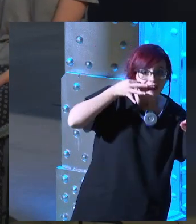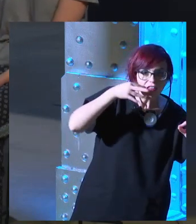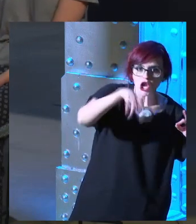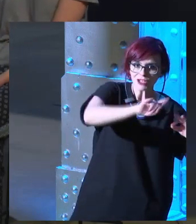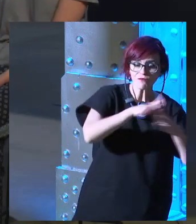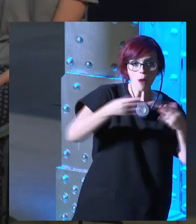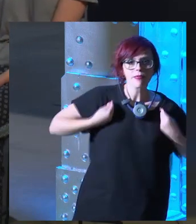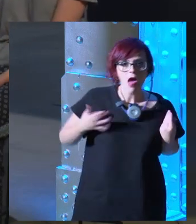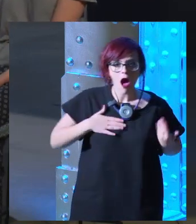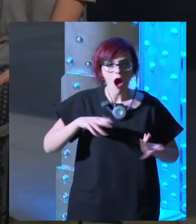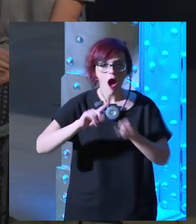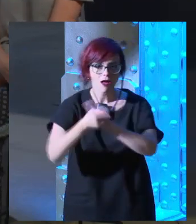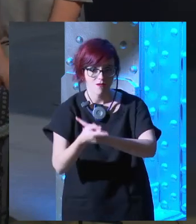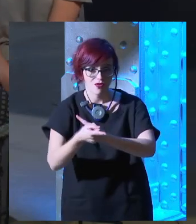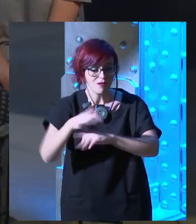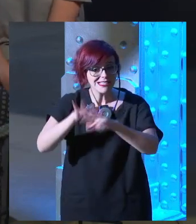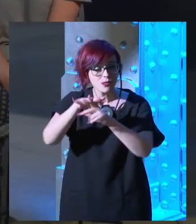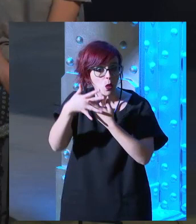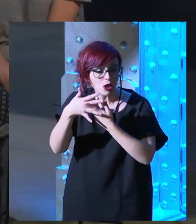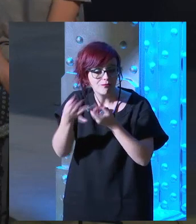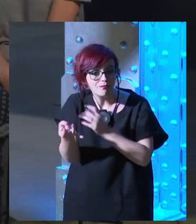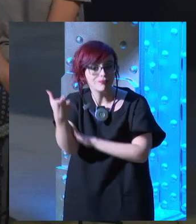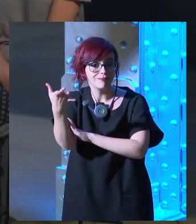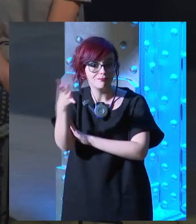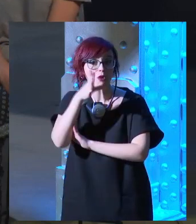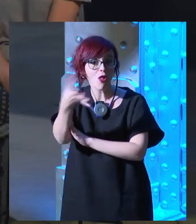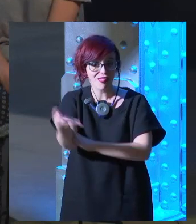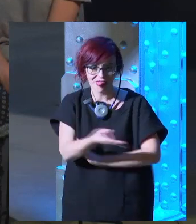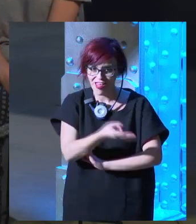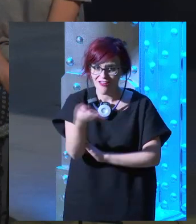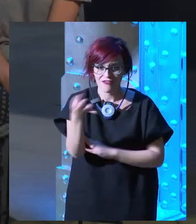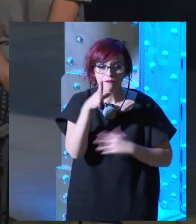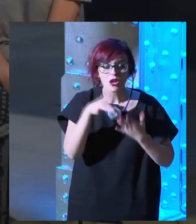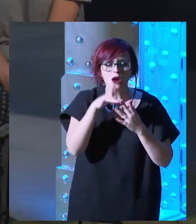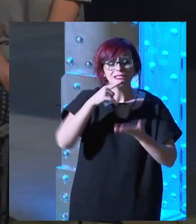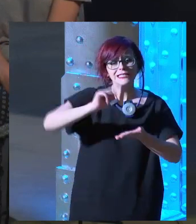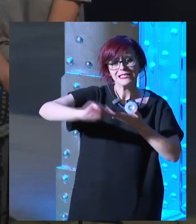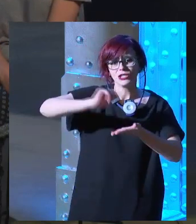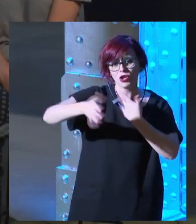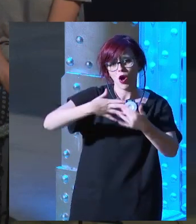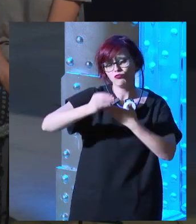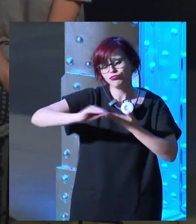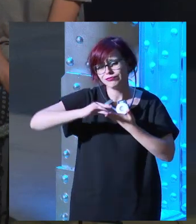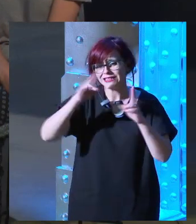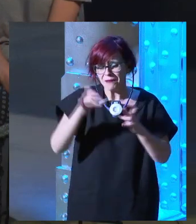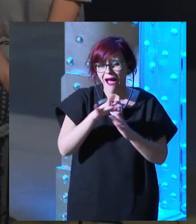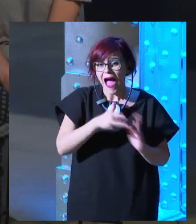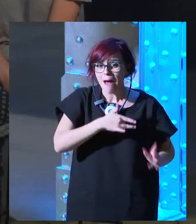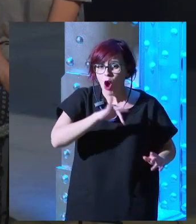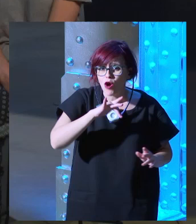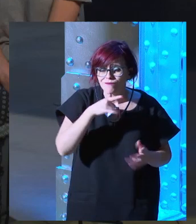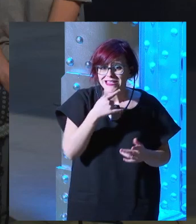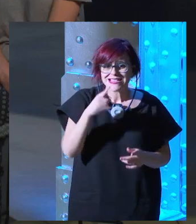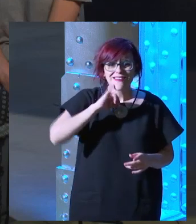So this has to go. But there's so much that's been written about love in every language across the world. There's